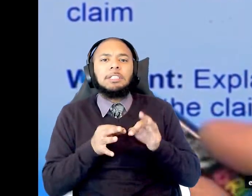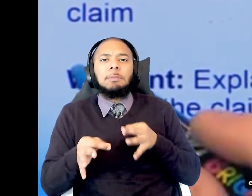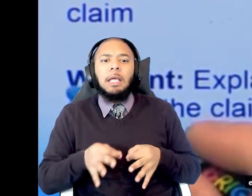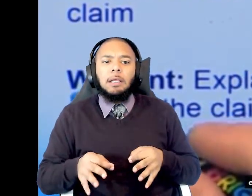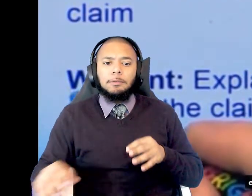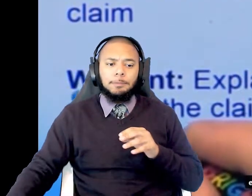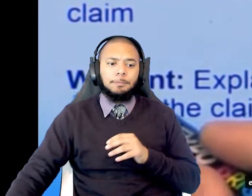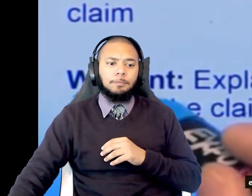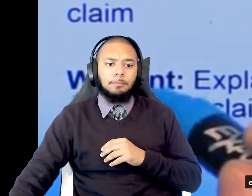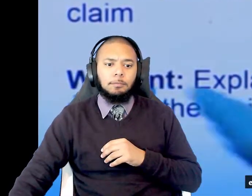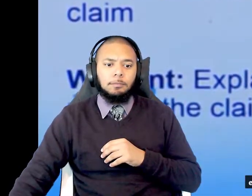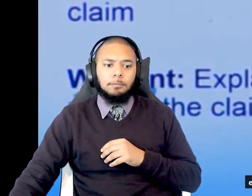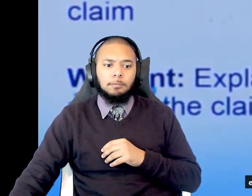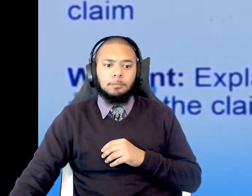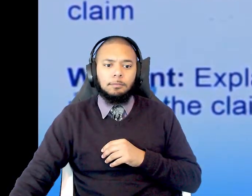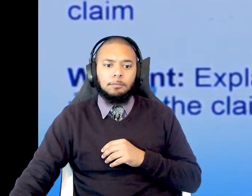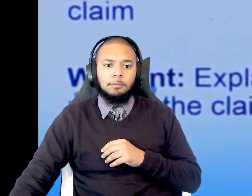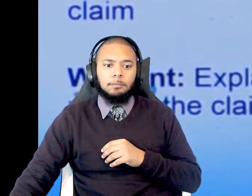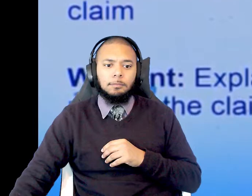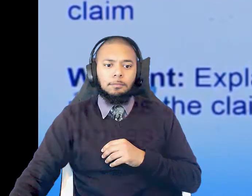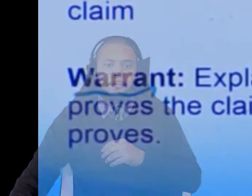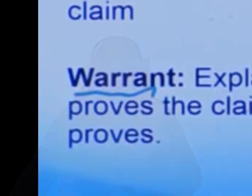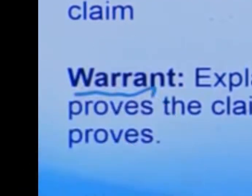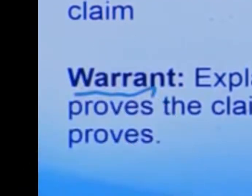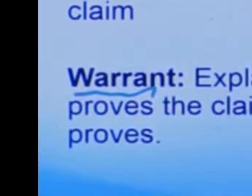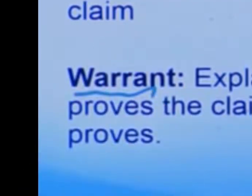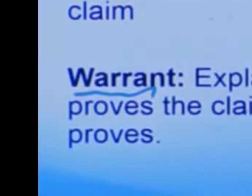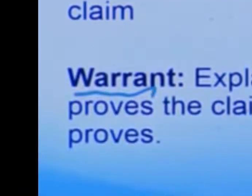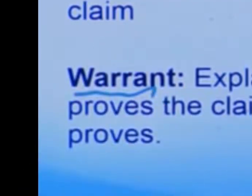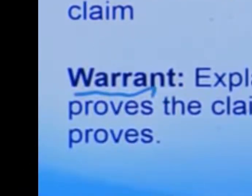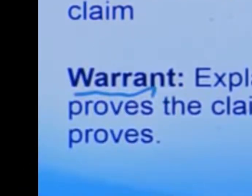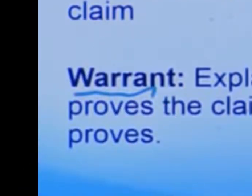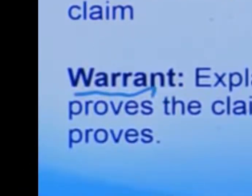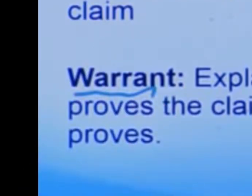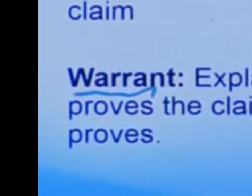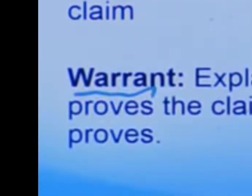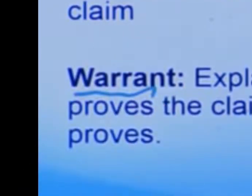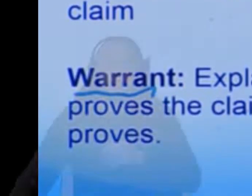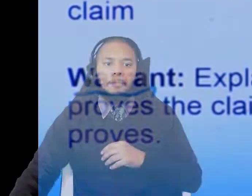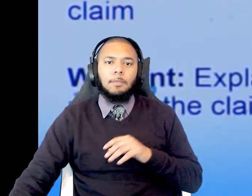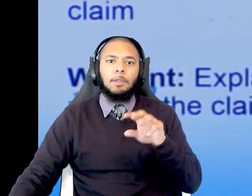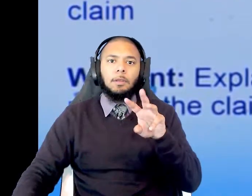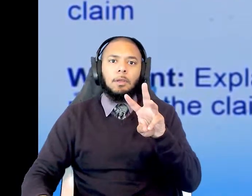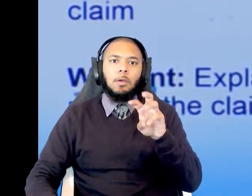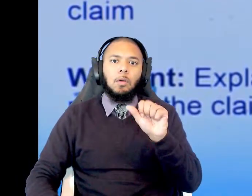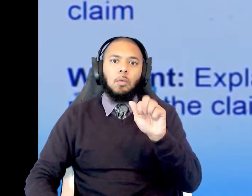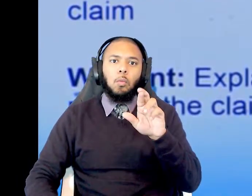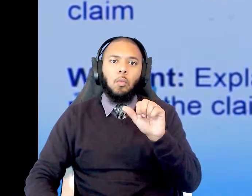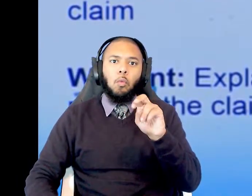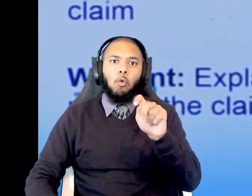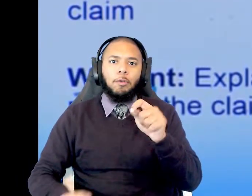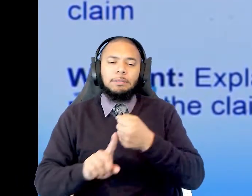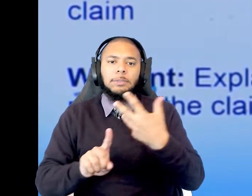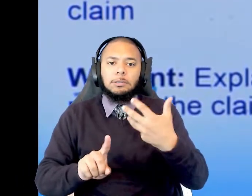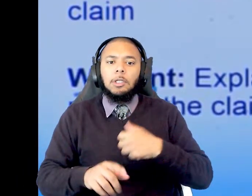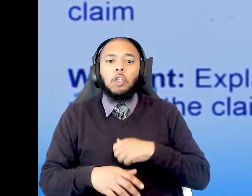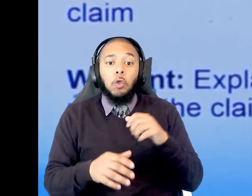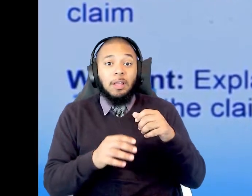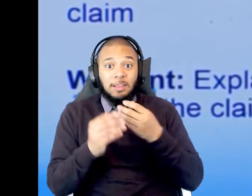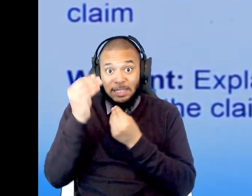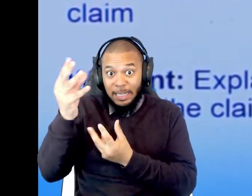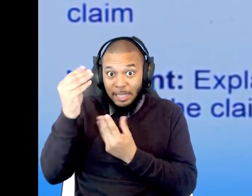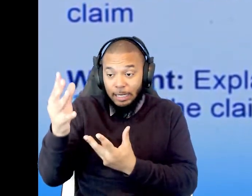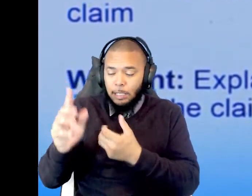the explanation, right? Warrant. We want to warrant this information. It explains the data and how it proves the claim. So everything's